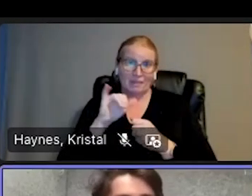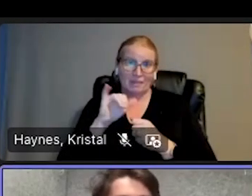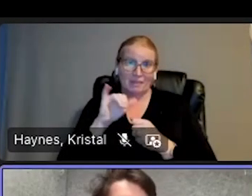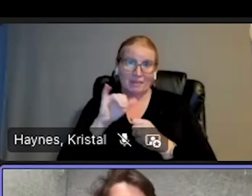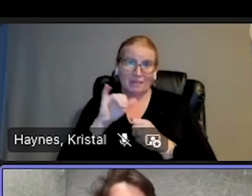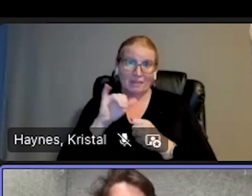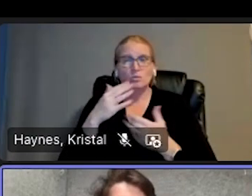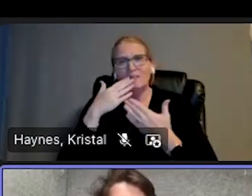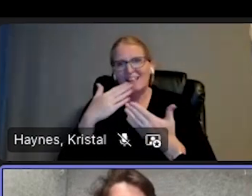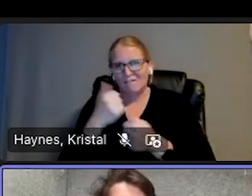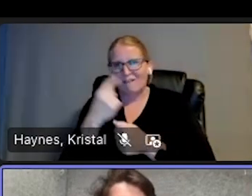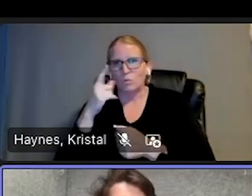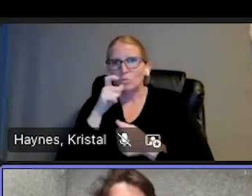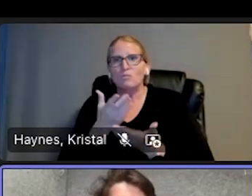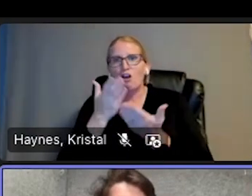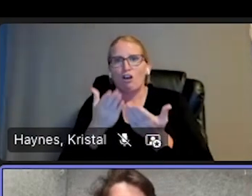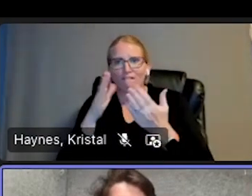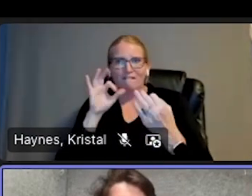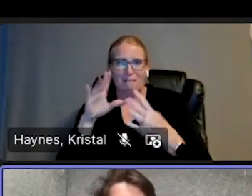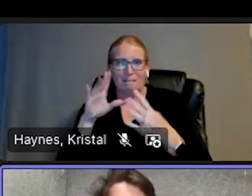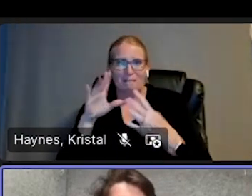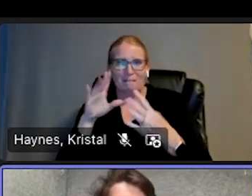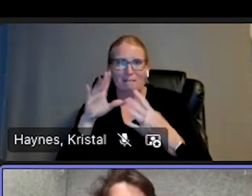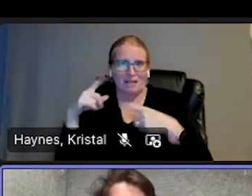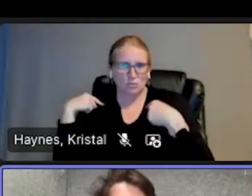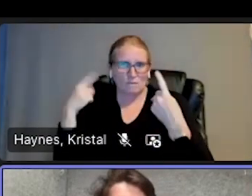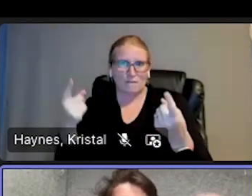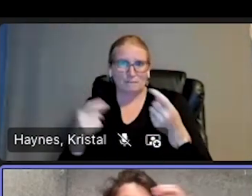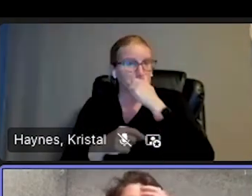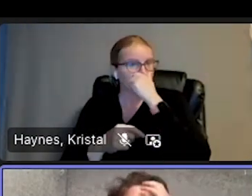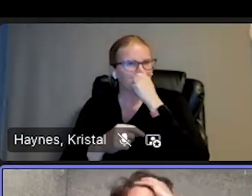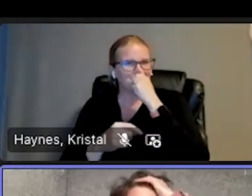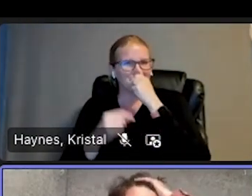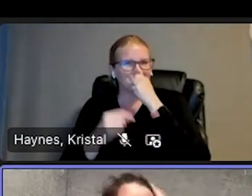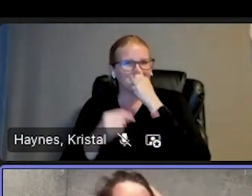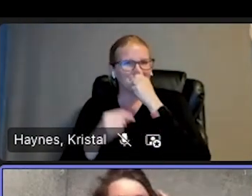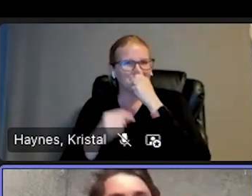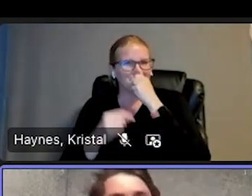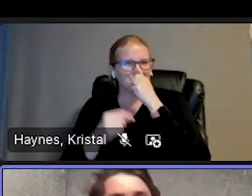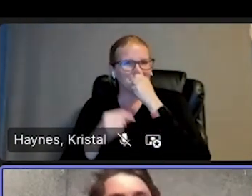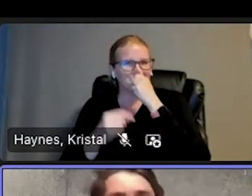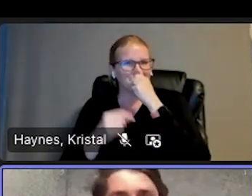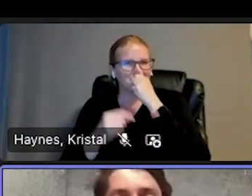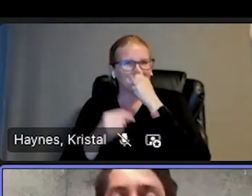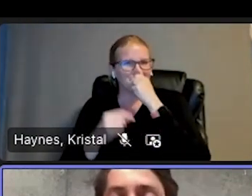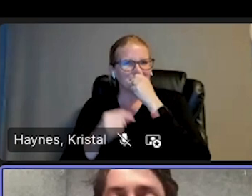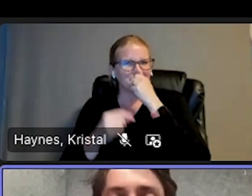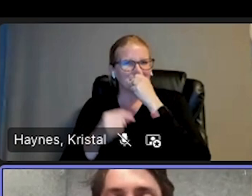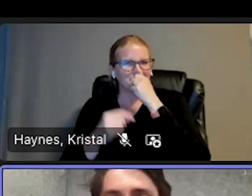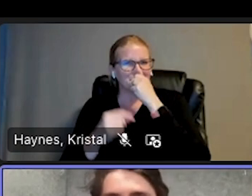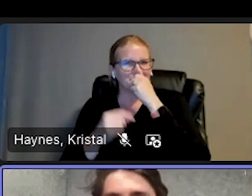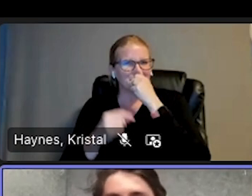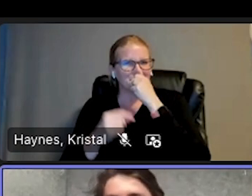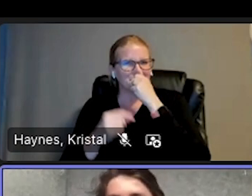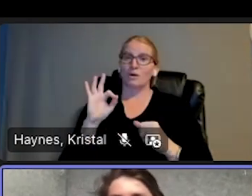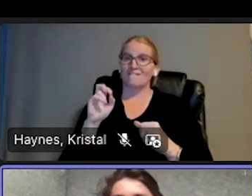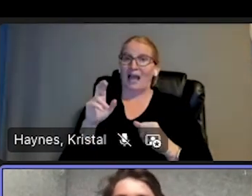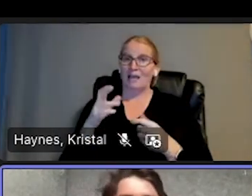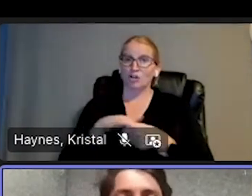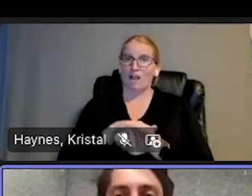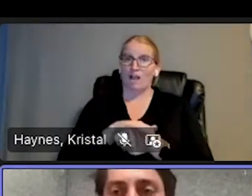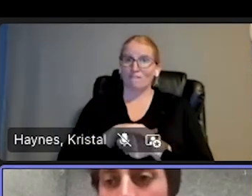right, selection findings. First of all, fiber coverage in the state, fiber to the home, is expanding rapidly. But through